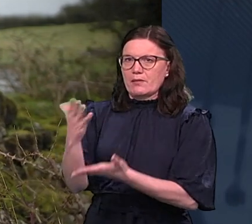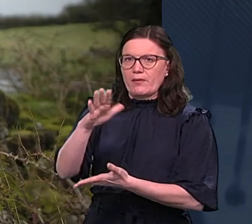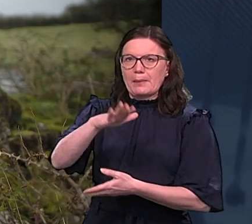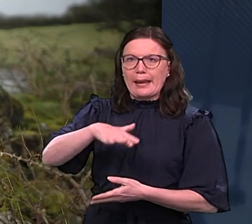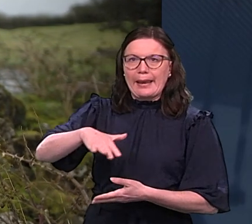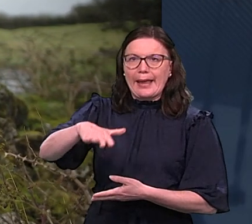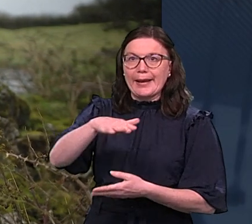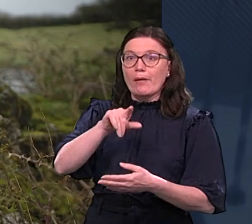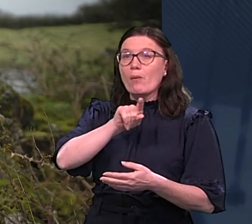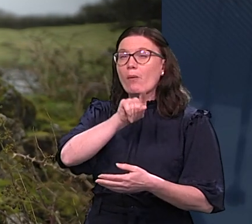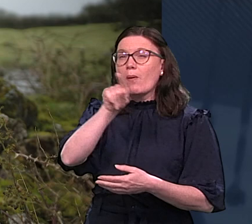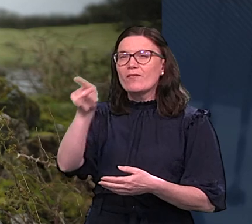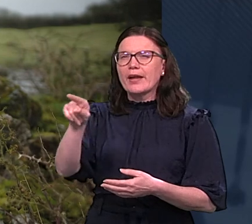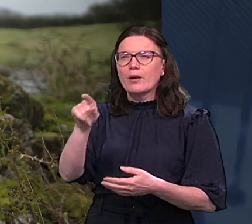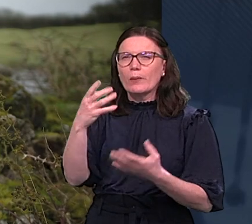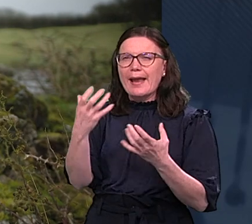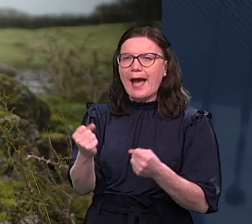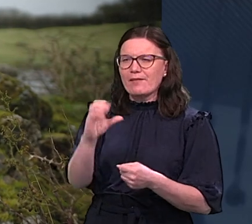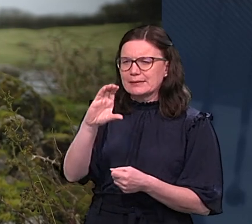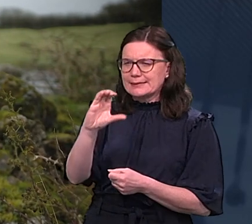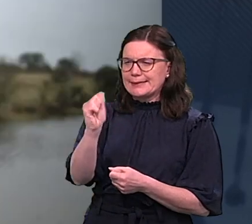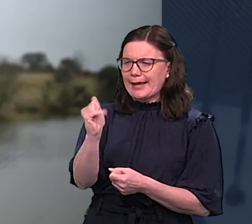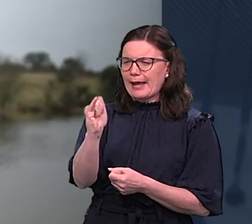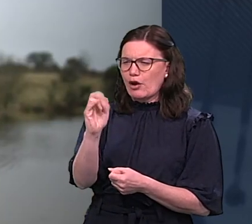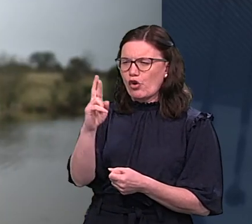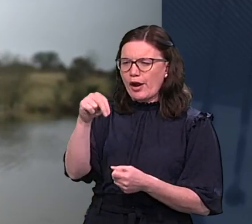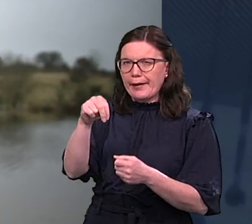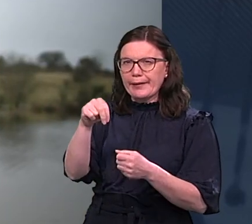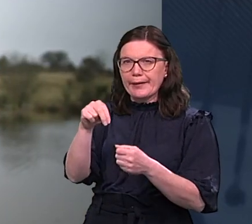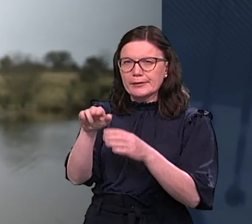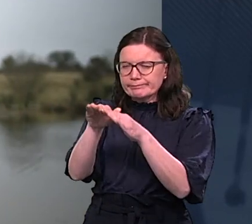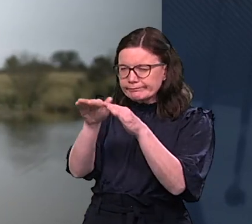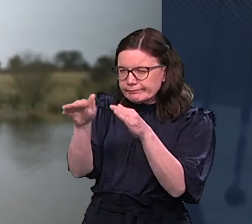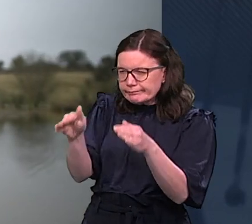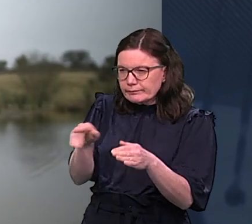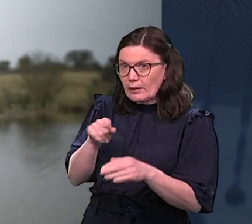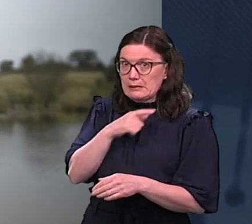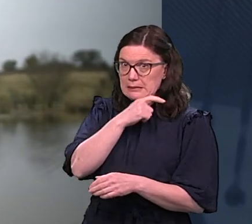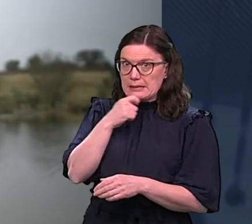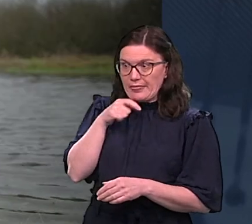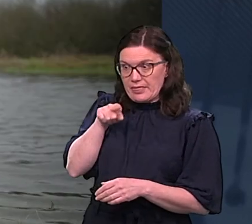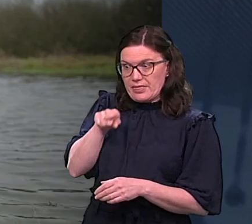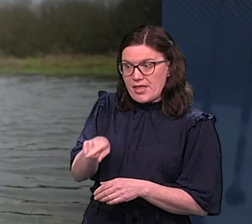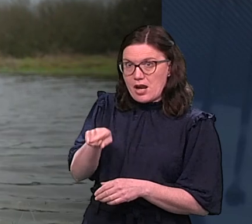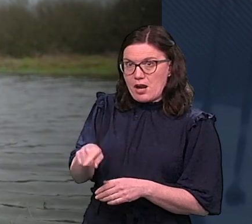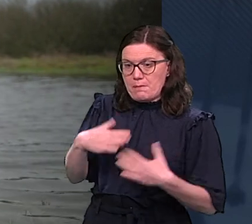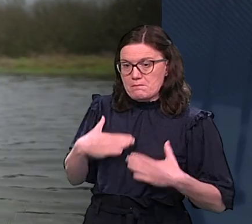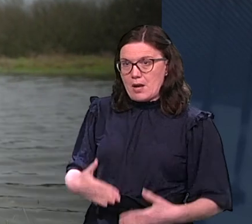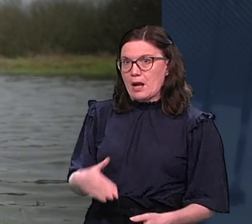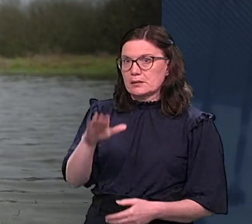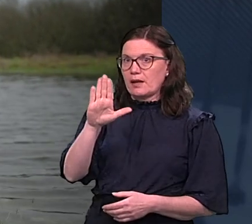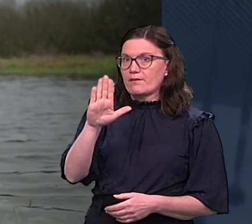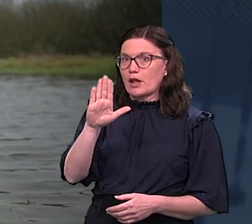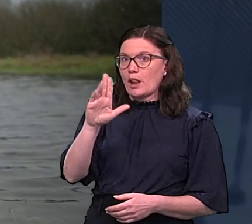an early Bronze Age cairn, Cairn Luadach. And I said it's there that Lu, the sun god, was laid